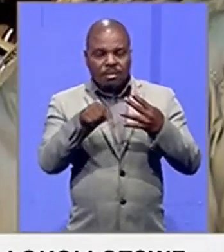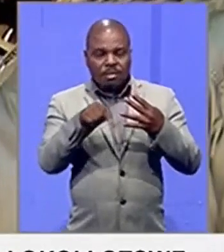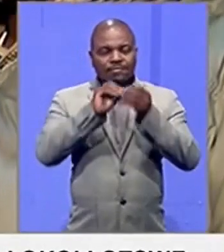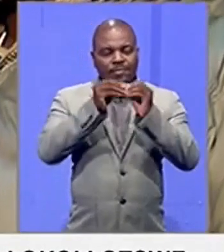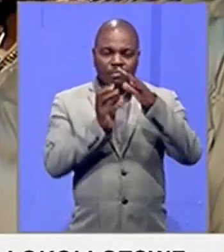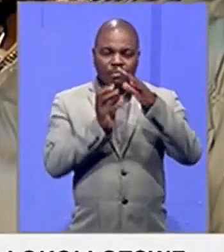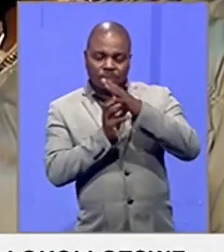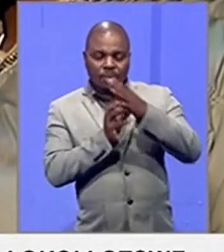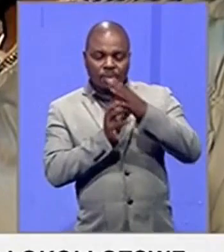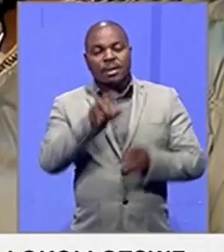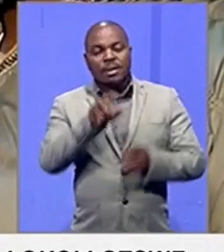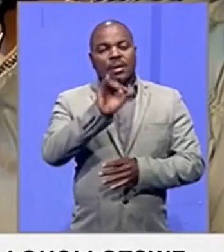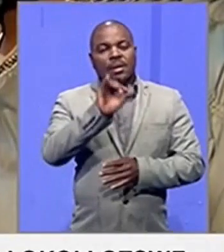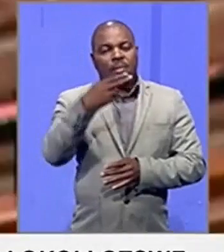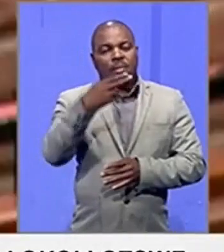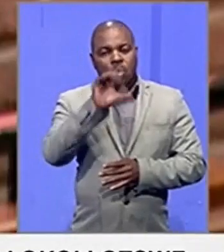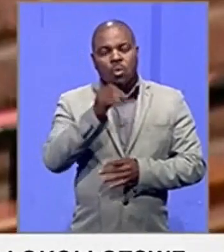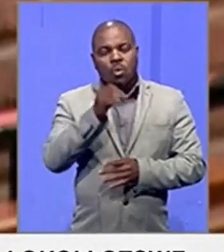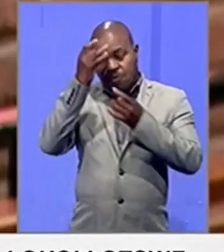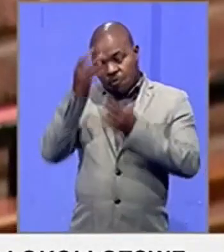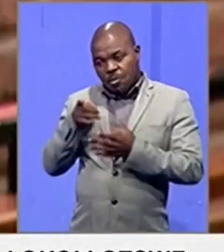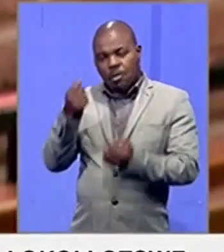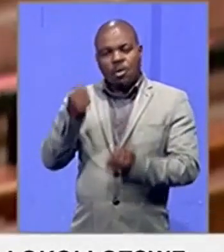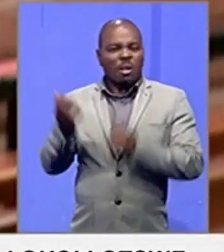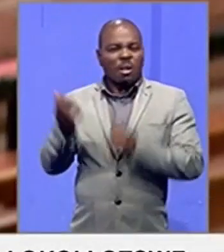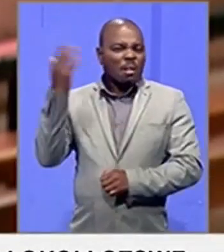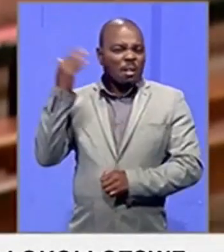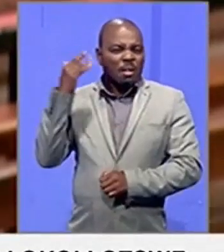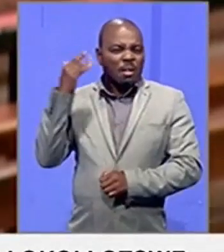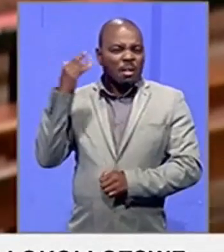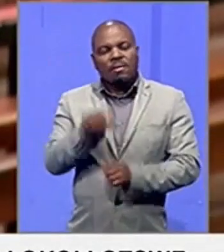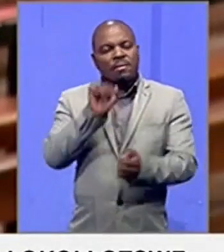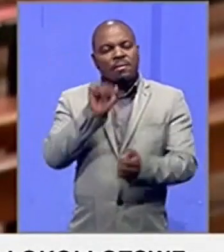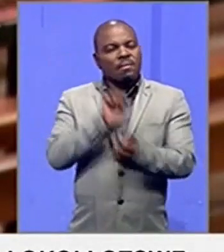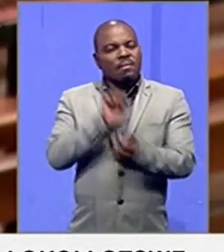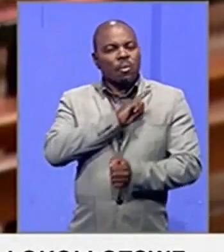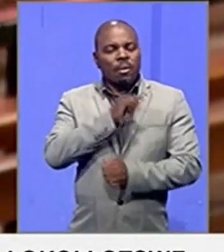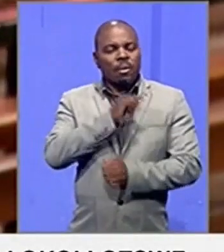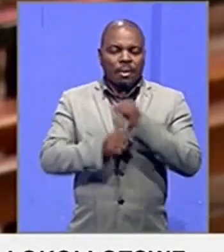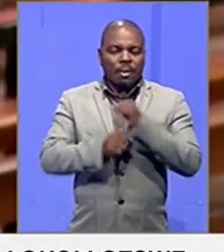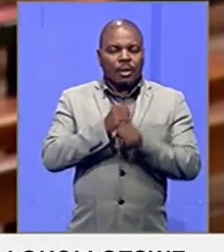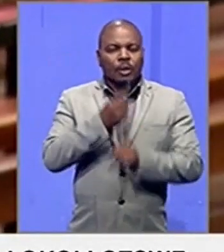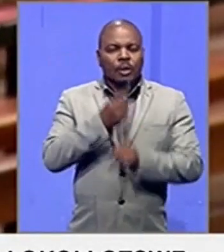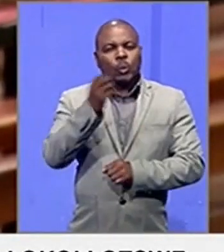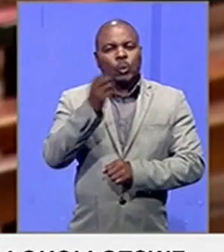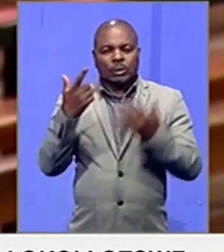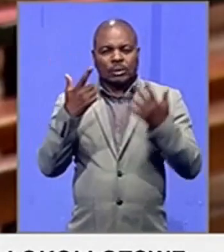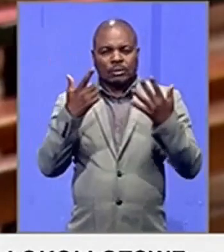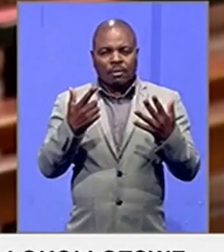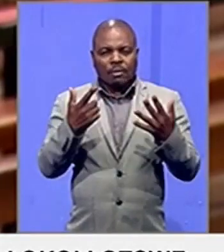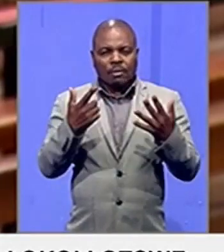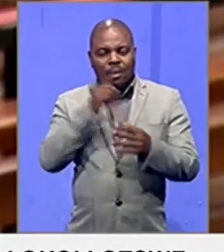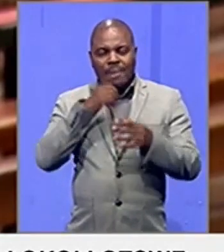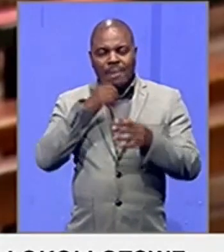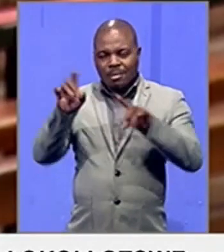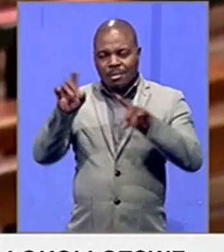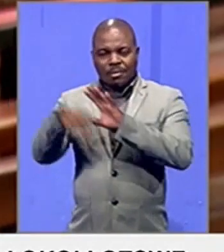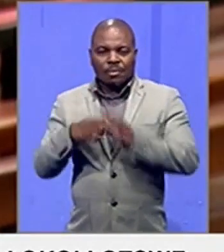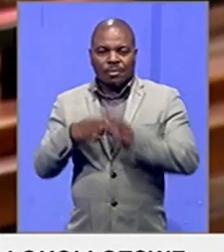o boleletse kgotlatshekelo gore o ne a bonwa molato ka bogodu jwa leruo ka 2007. Dithetso tsa kopo ya beili